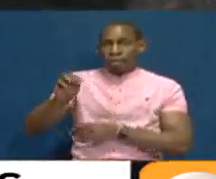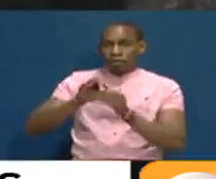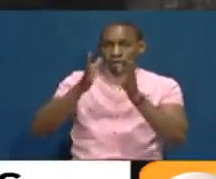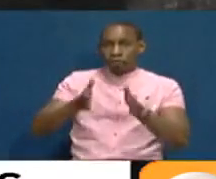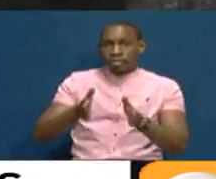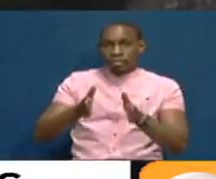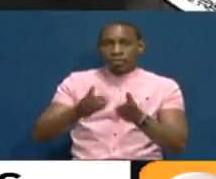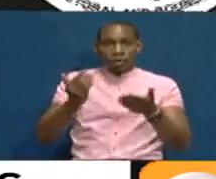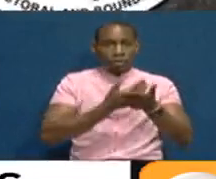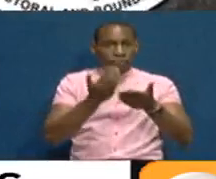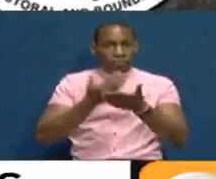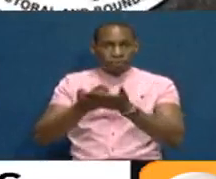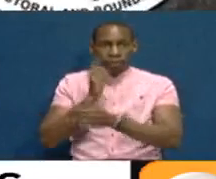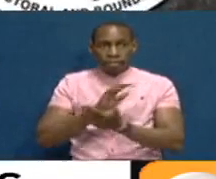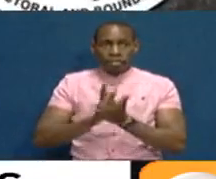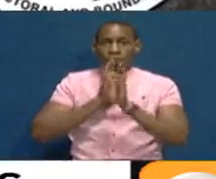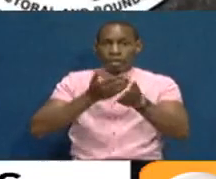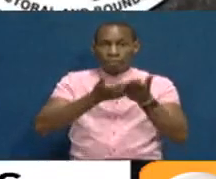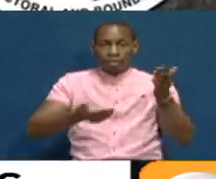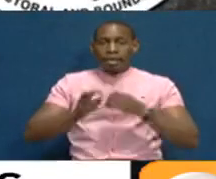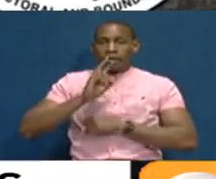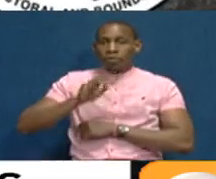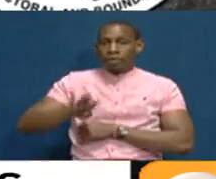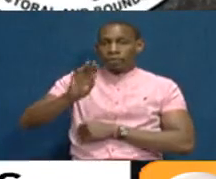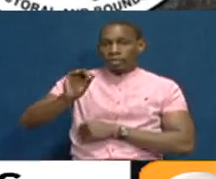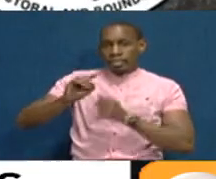registered voters deactivated. In the report,